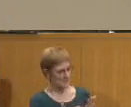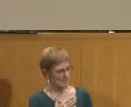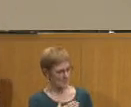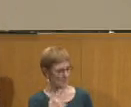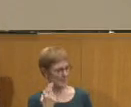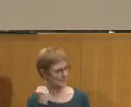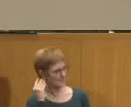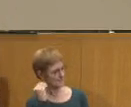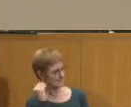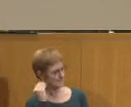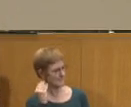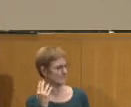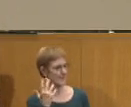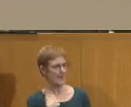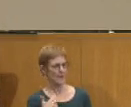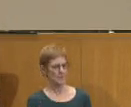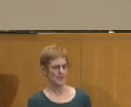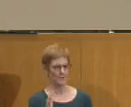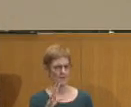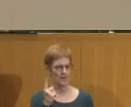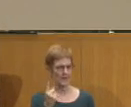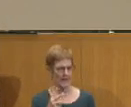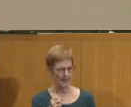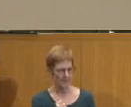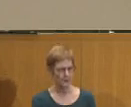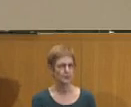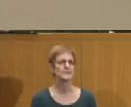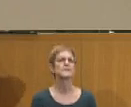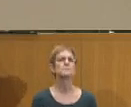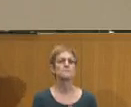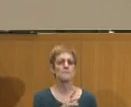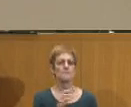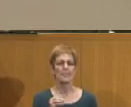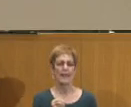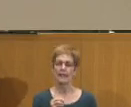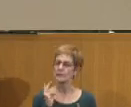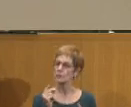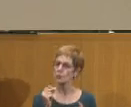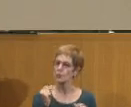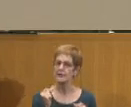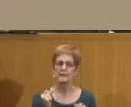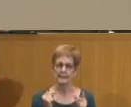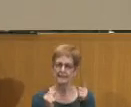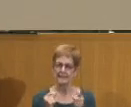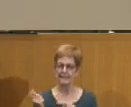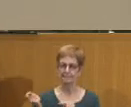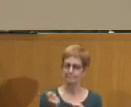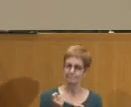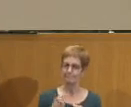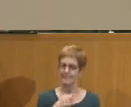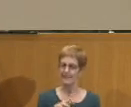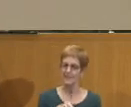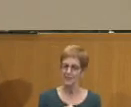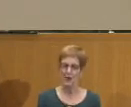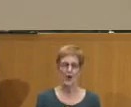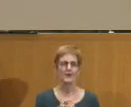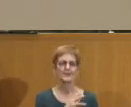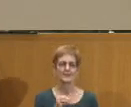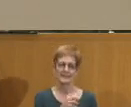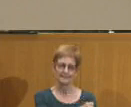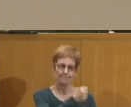and association leaders and members, thank you for your support as well, for allowing me to help lead this district for